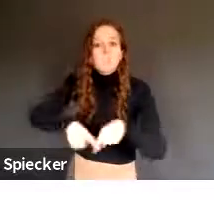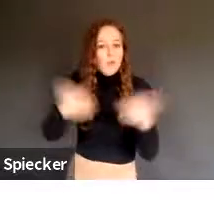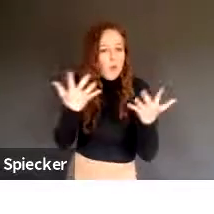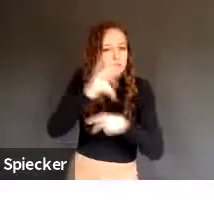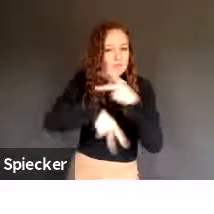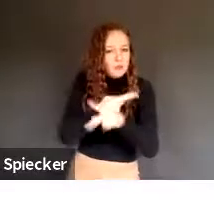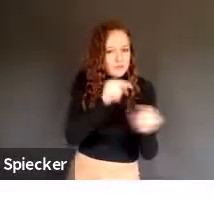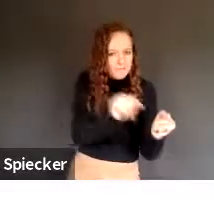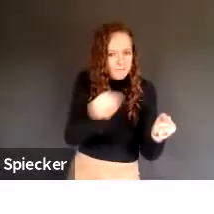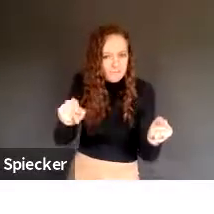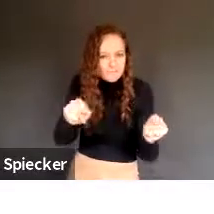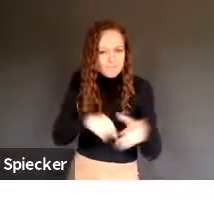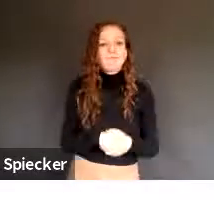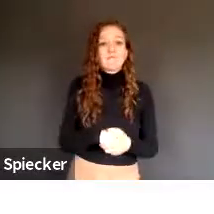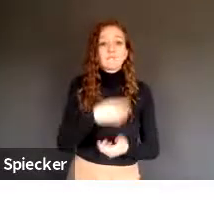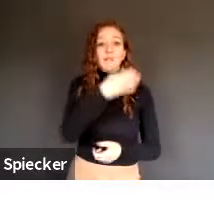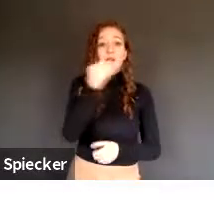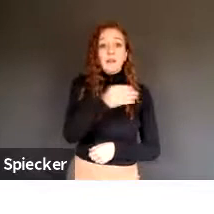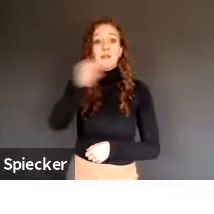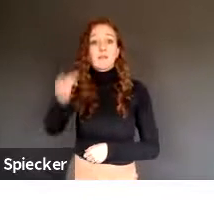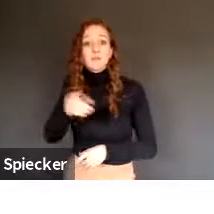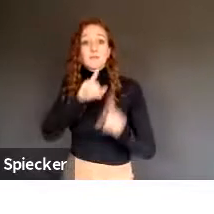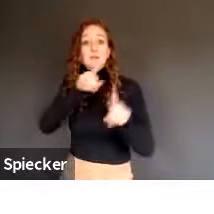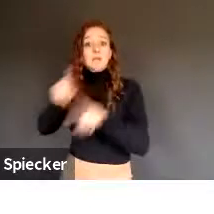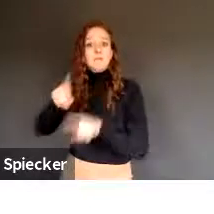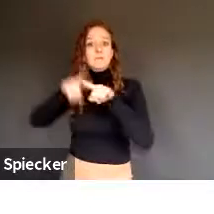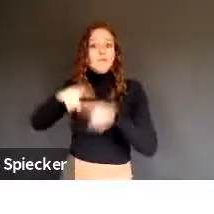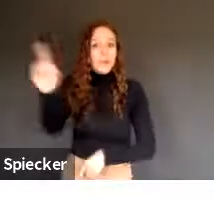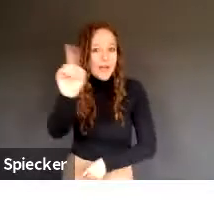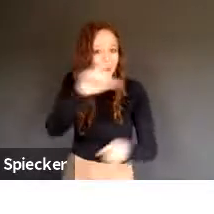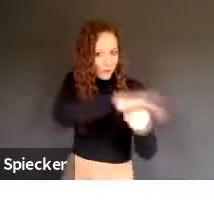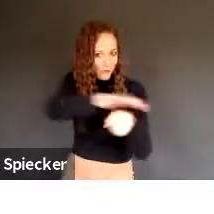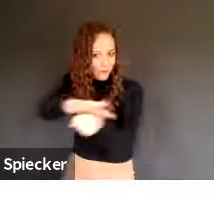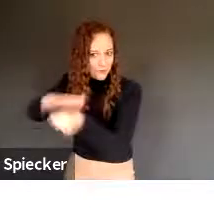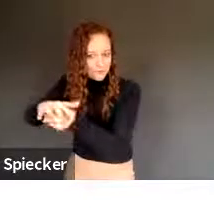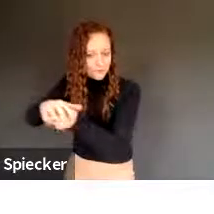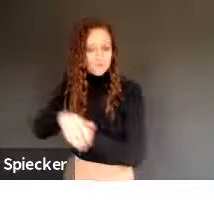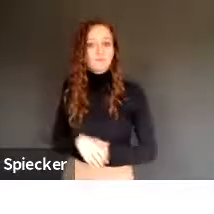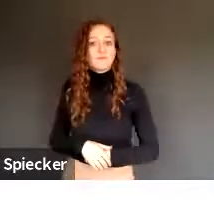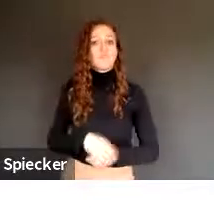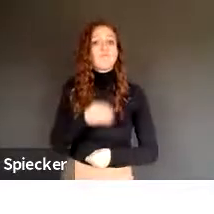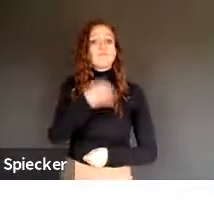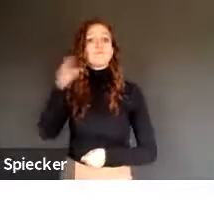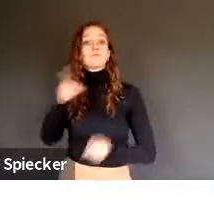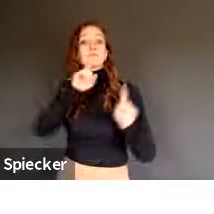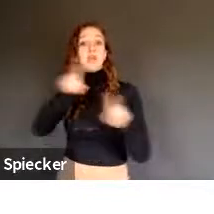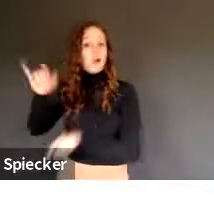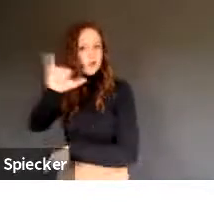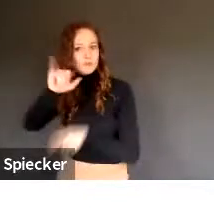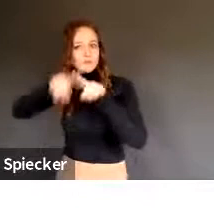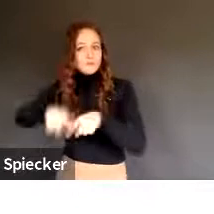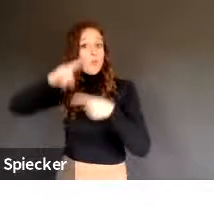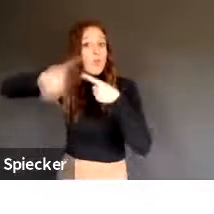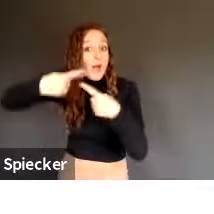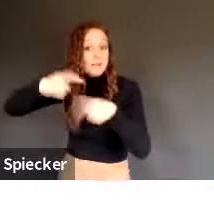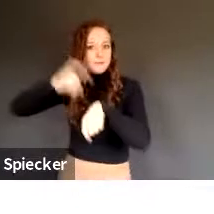on the left there, the responses of intertidal kelps to the 2015-2016 El Nino did vary among species, across